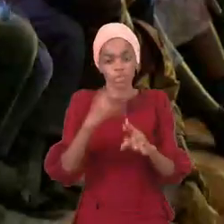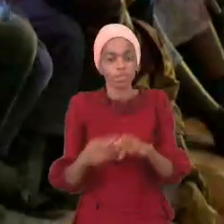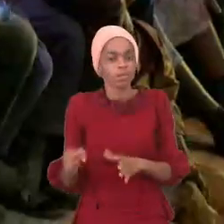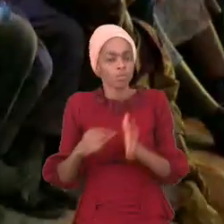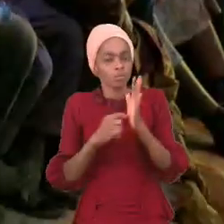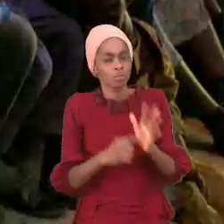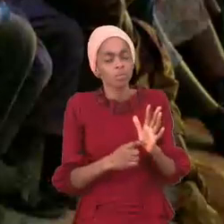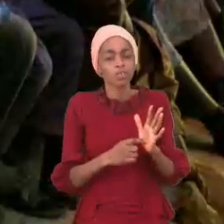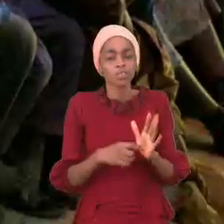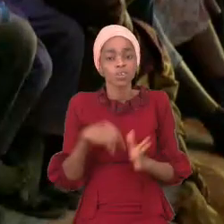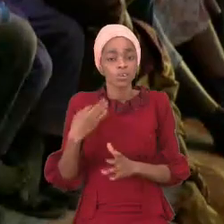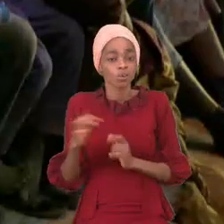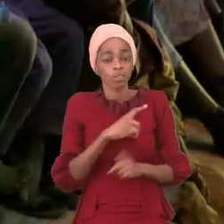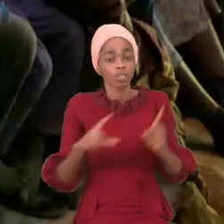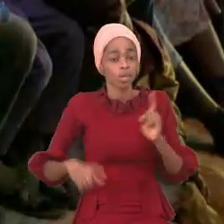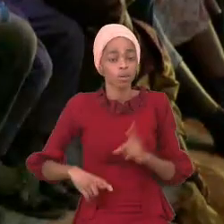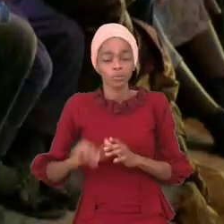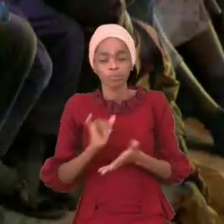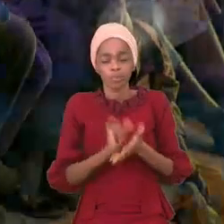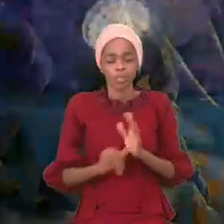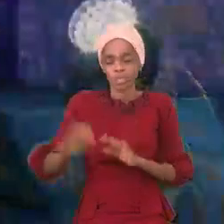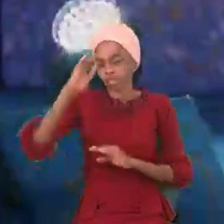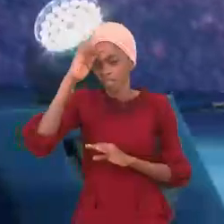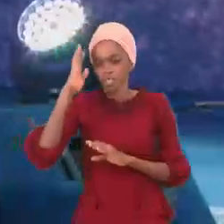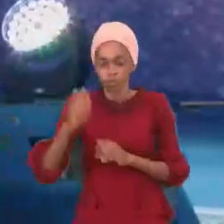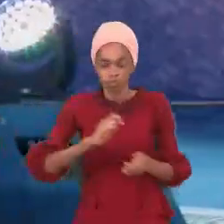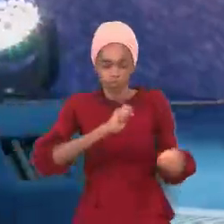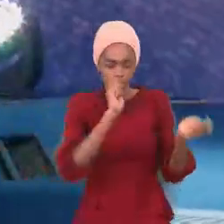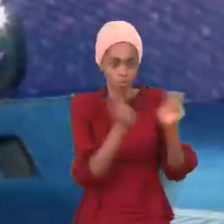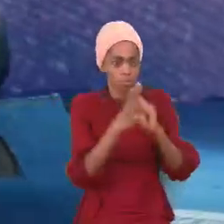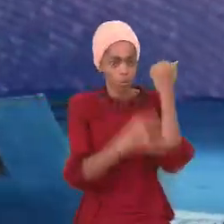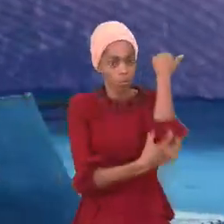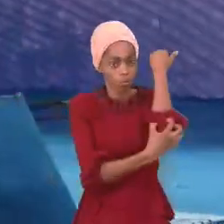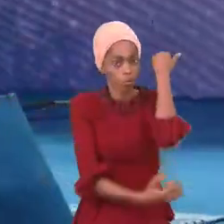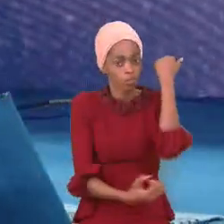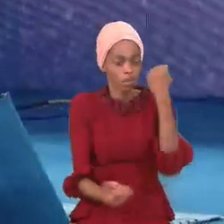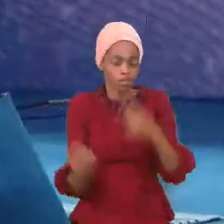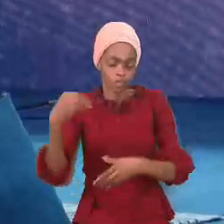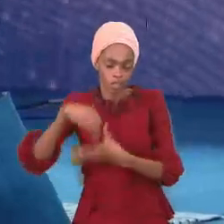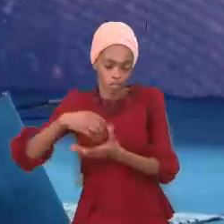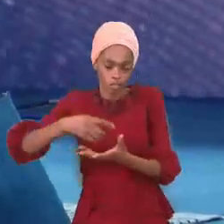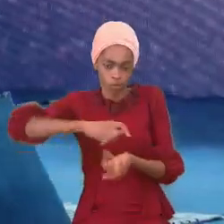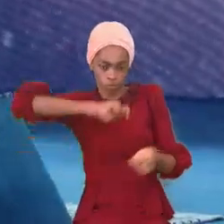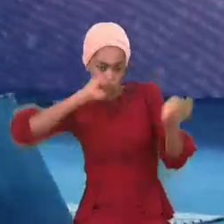the performance of the Lord, that it will turn your poverty into wealth.